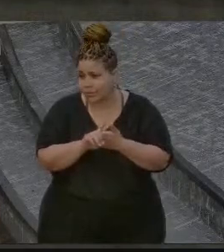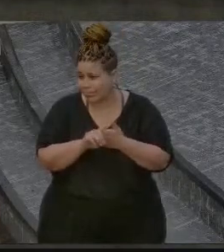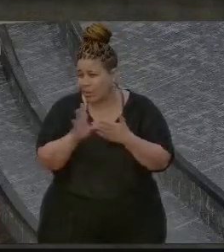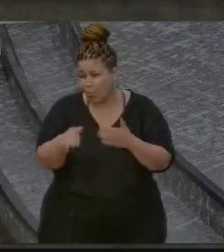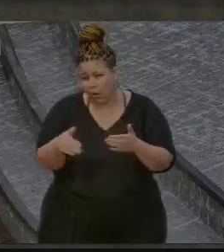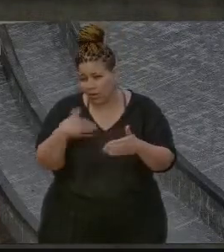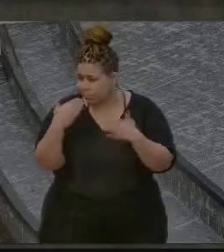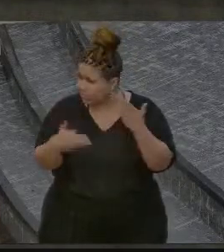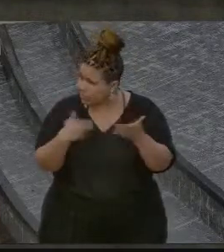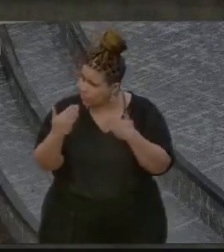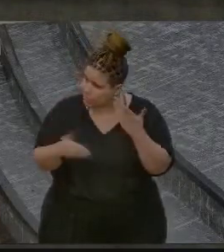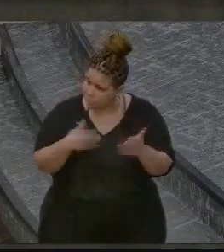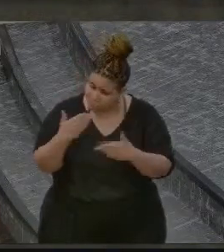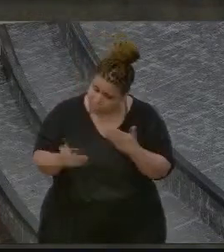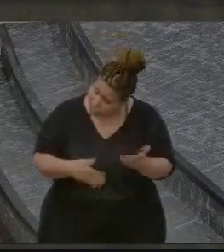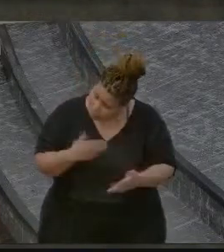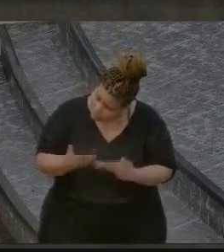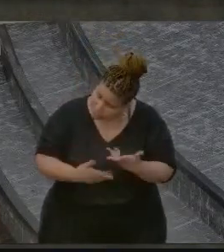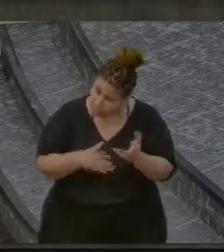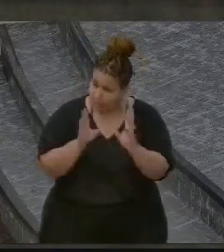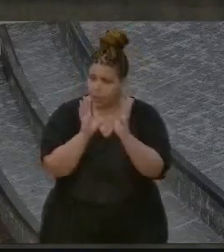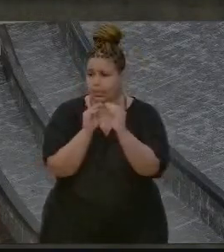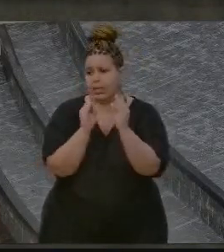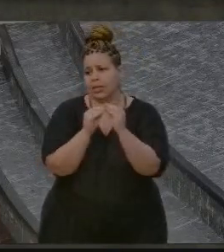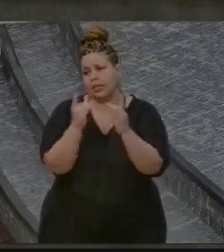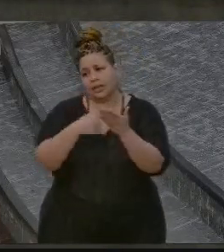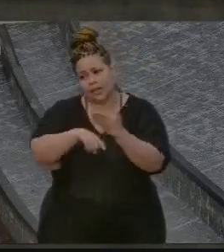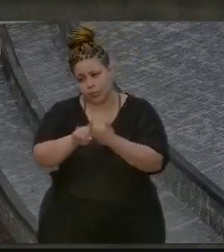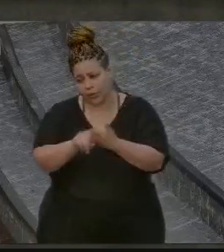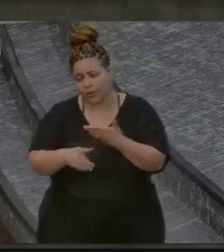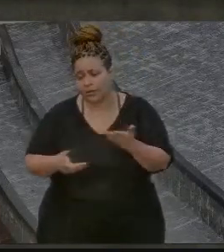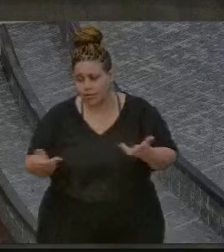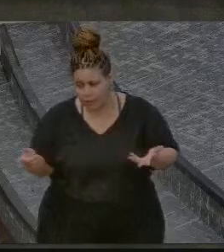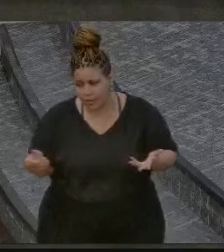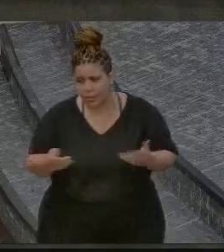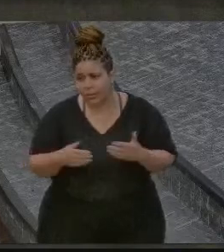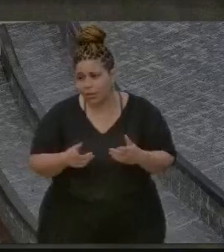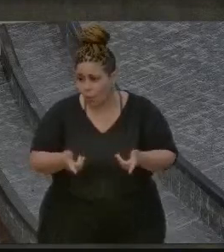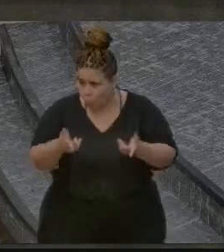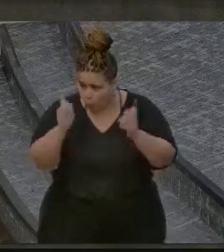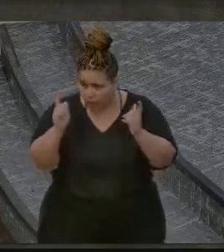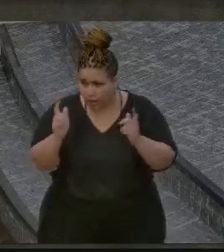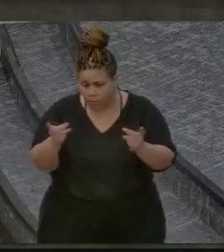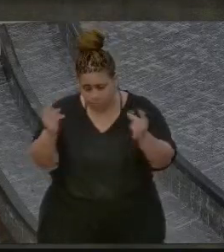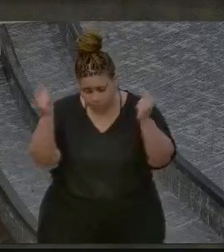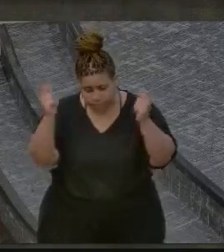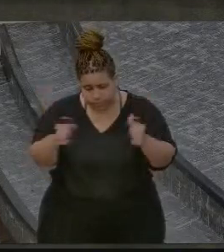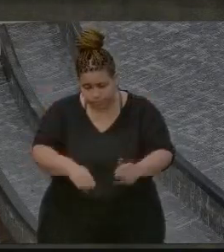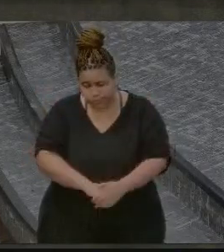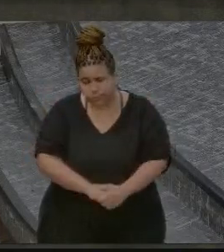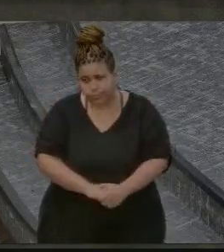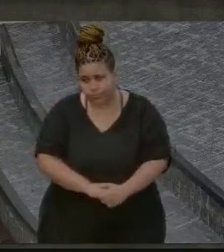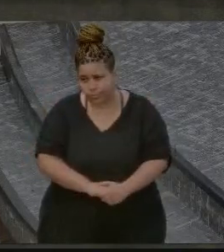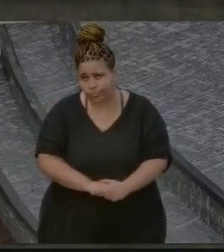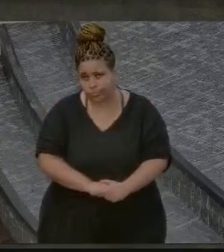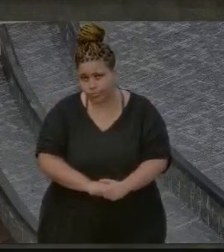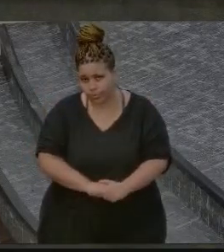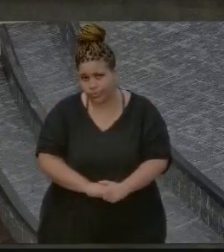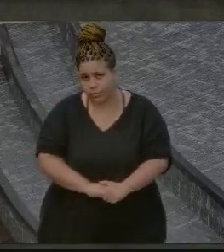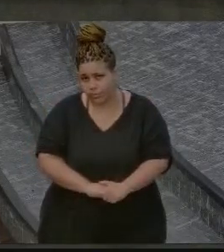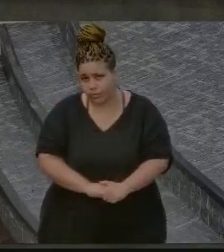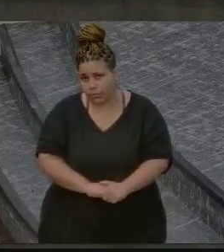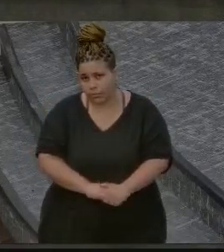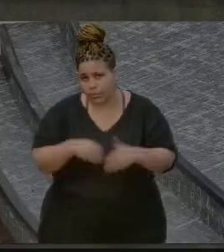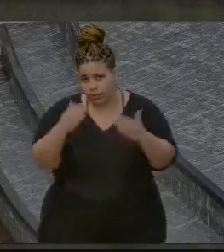move through the meeting next week quicker. All right. We'll move forward to